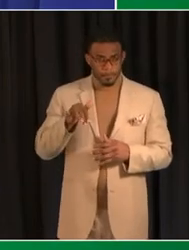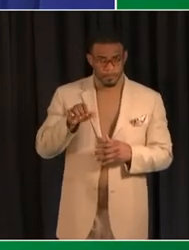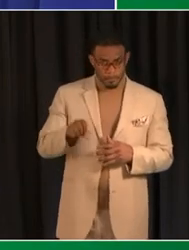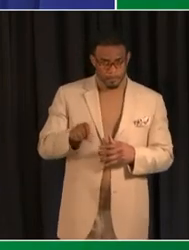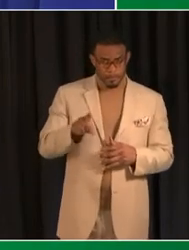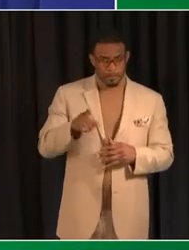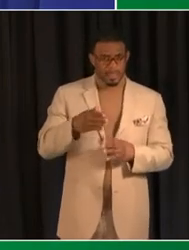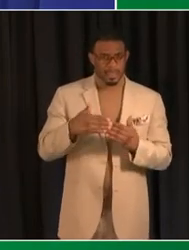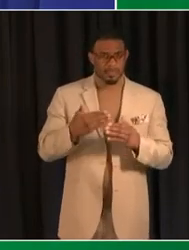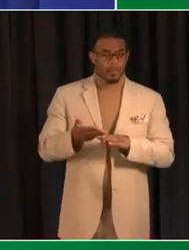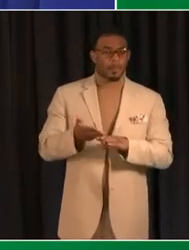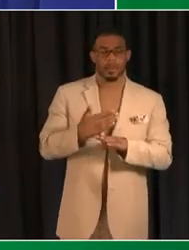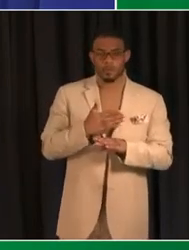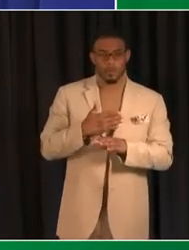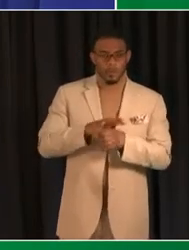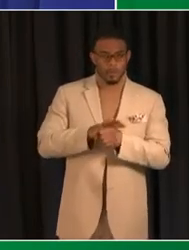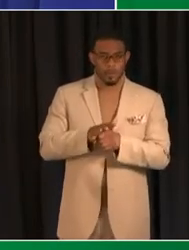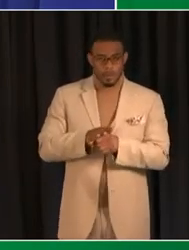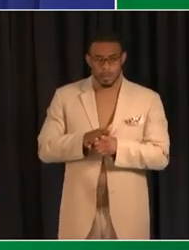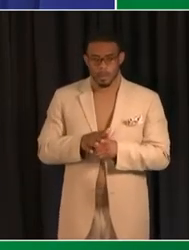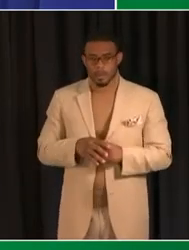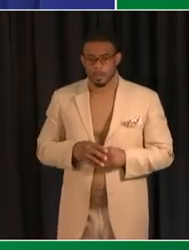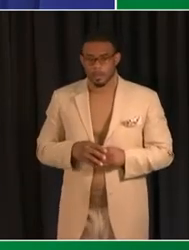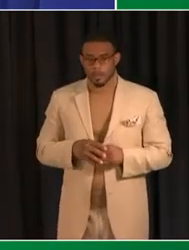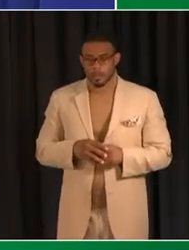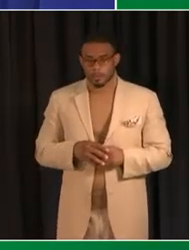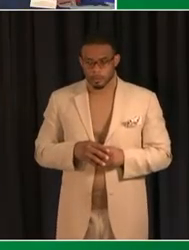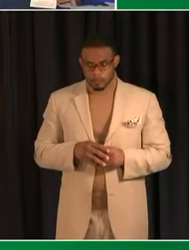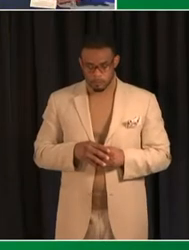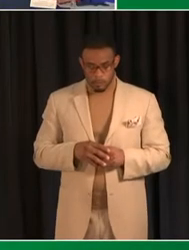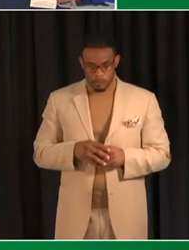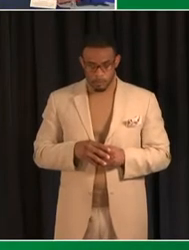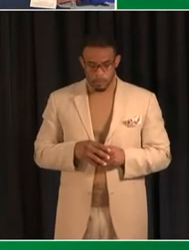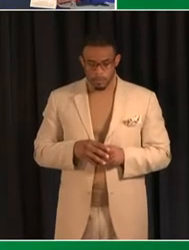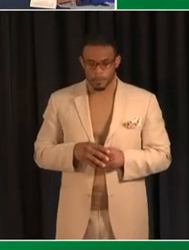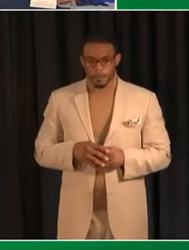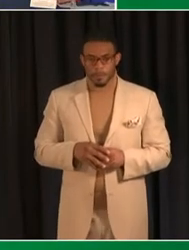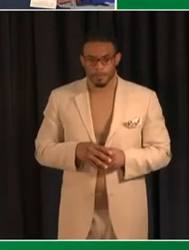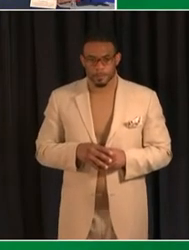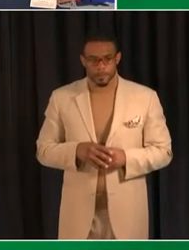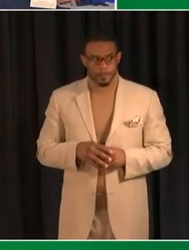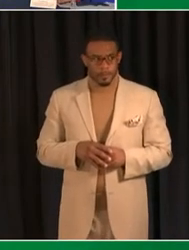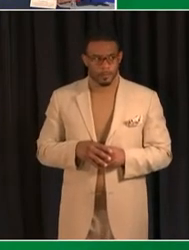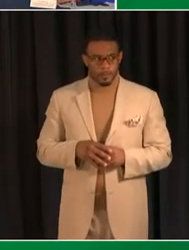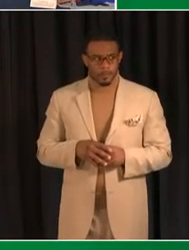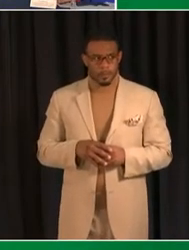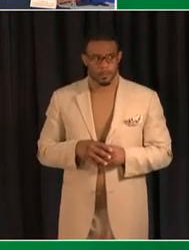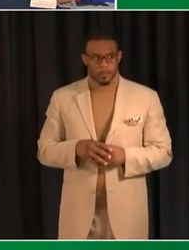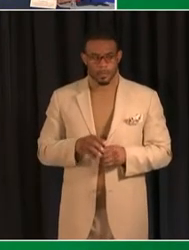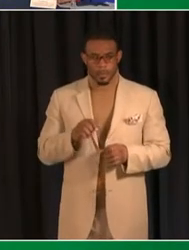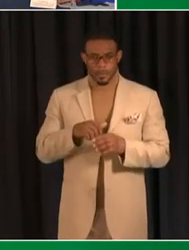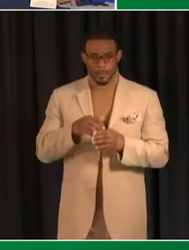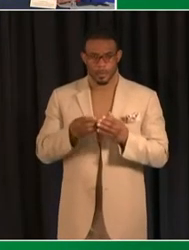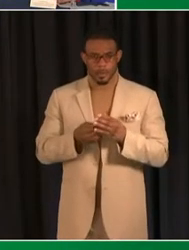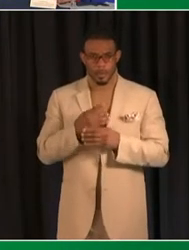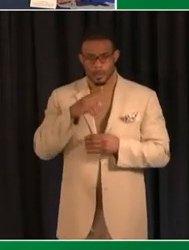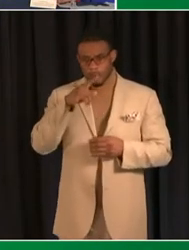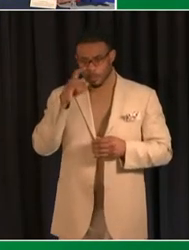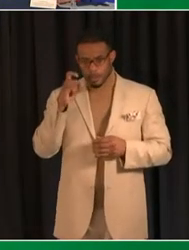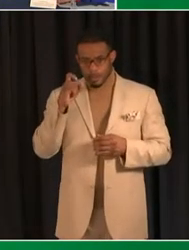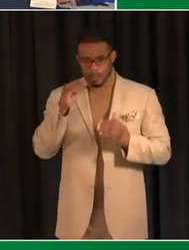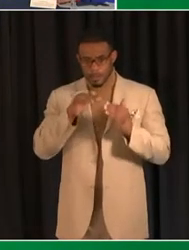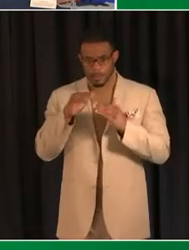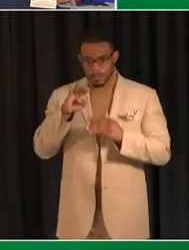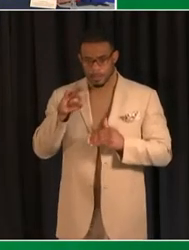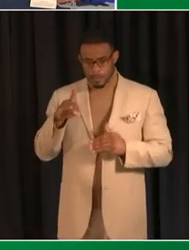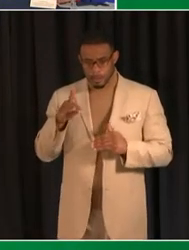Yeah, so even before the Franklin Park was undergoing renovation, in the spring,